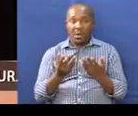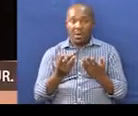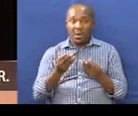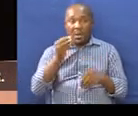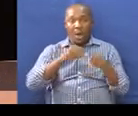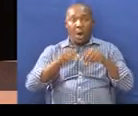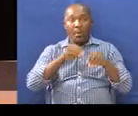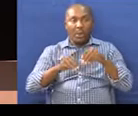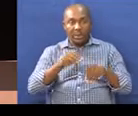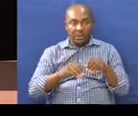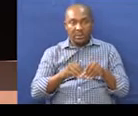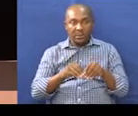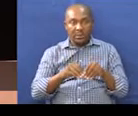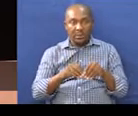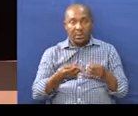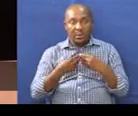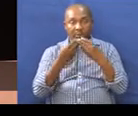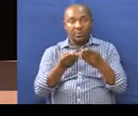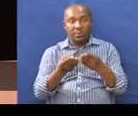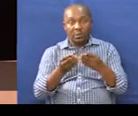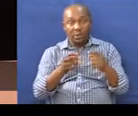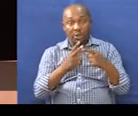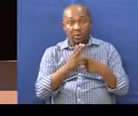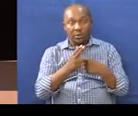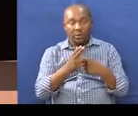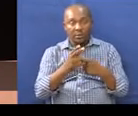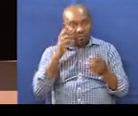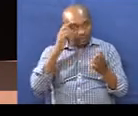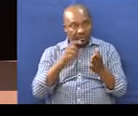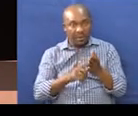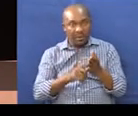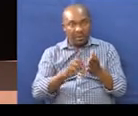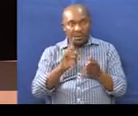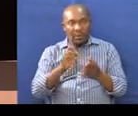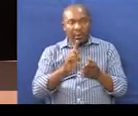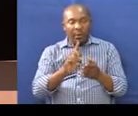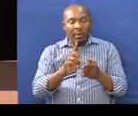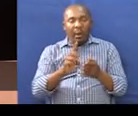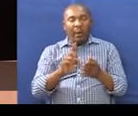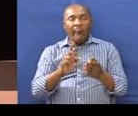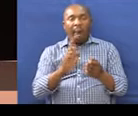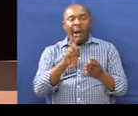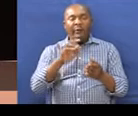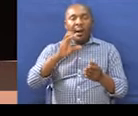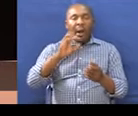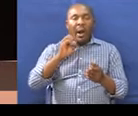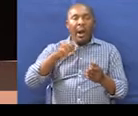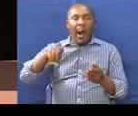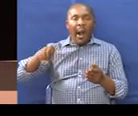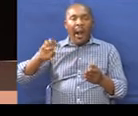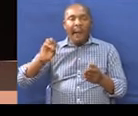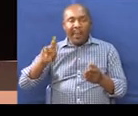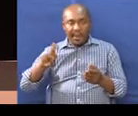of protein in the solution provided, means the color of copper 2 sulfate solution is blue.